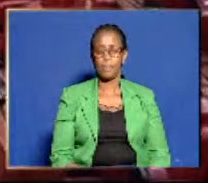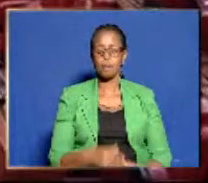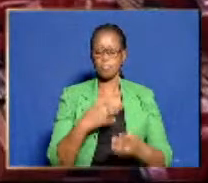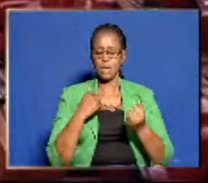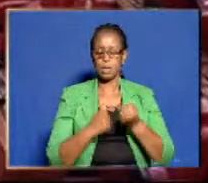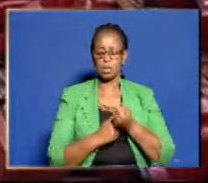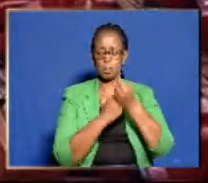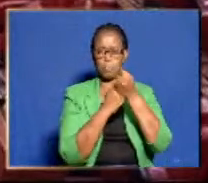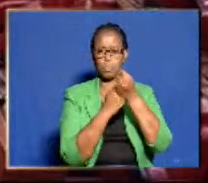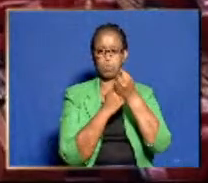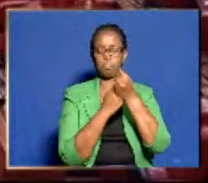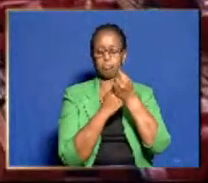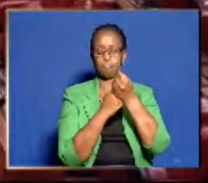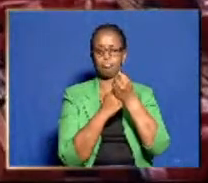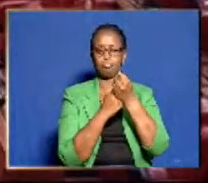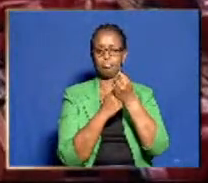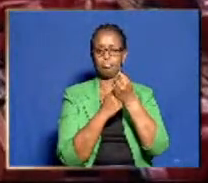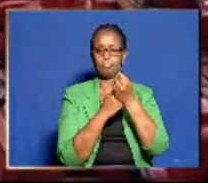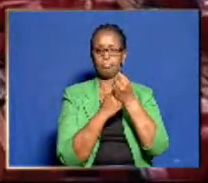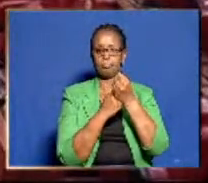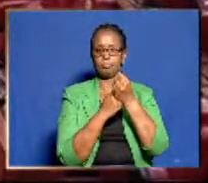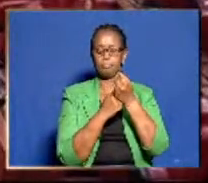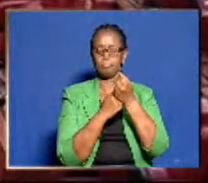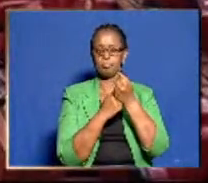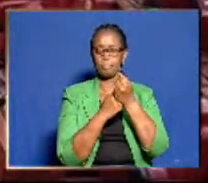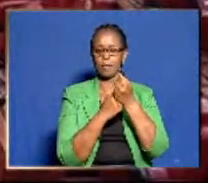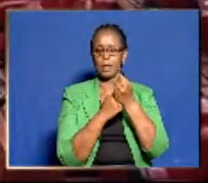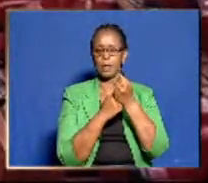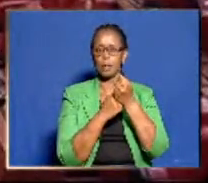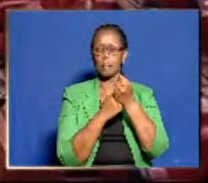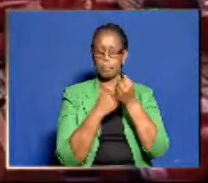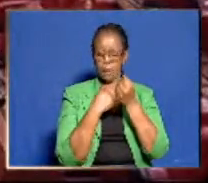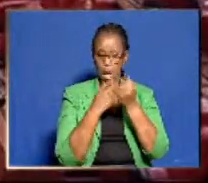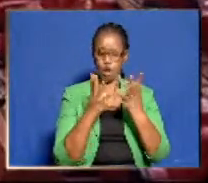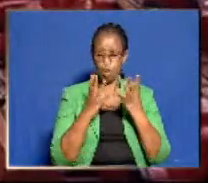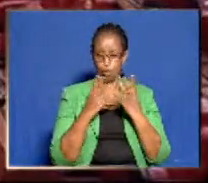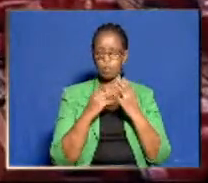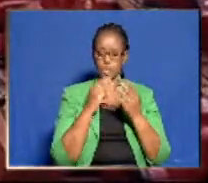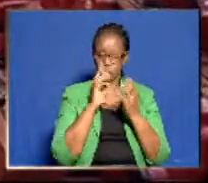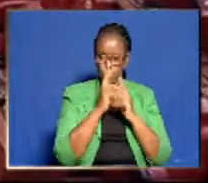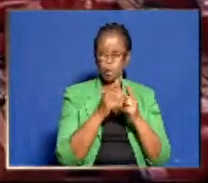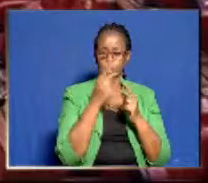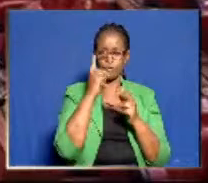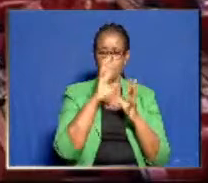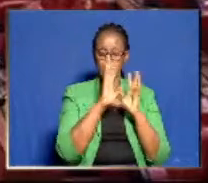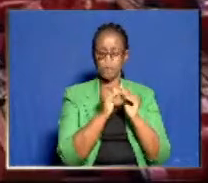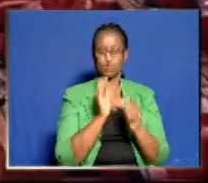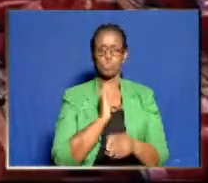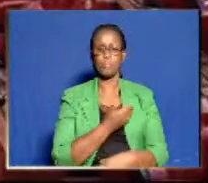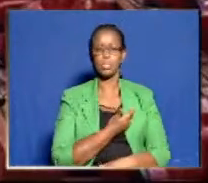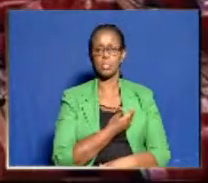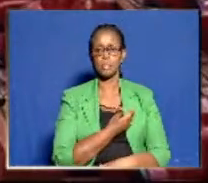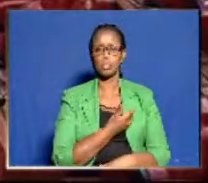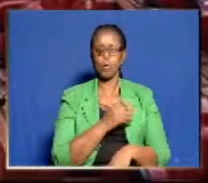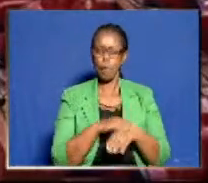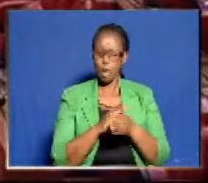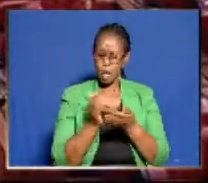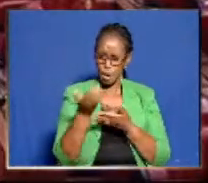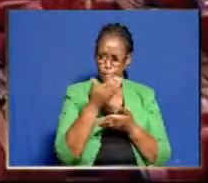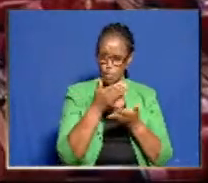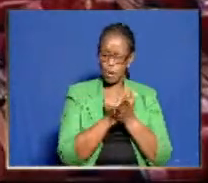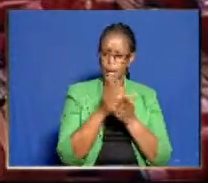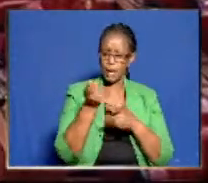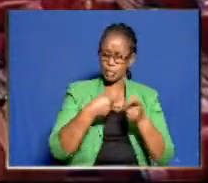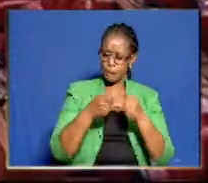support the adoption of the report by the Budget and Appropriations Committee on the revenue and expenditure estimates for the financial